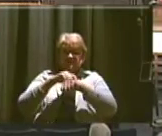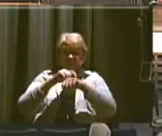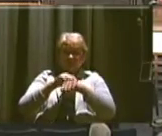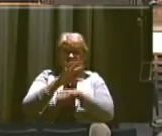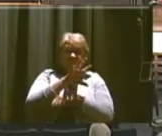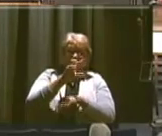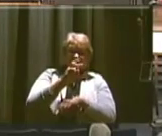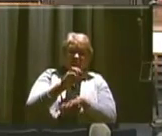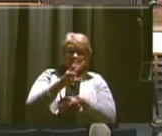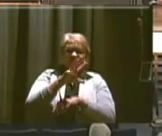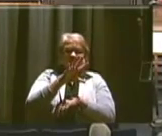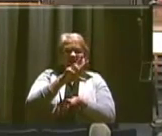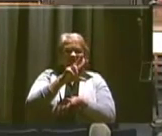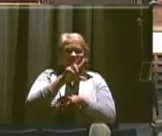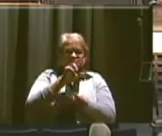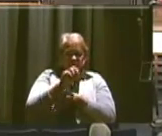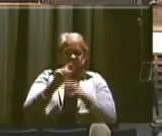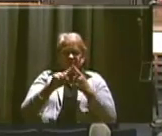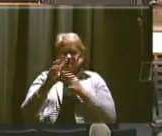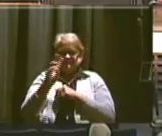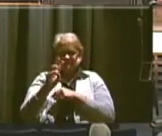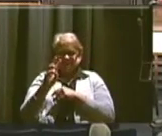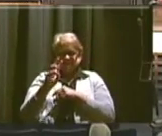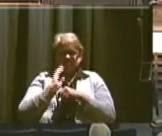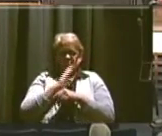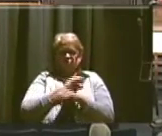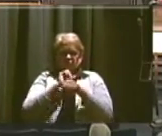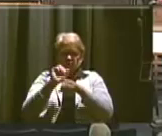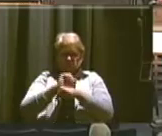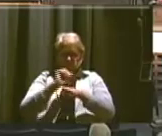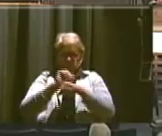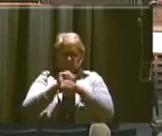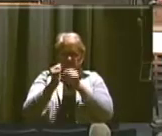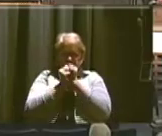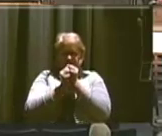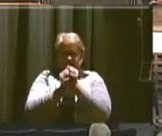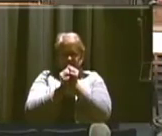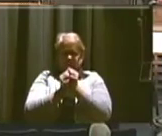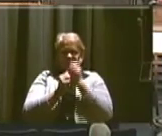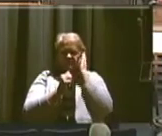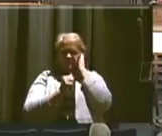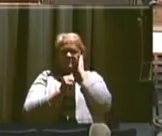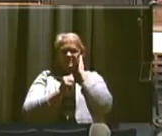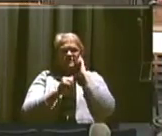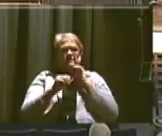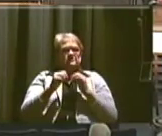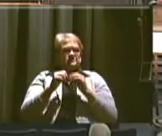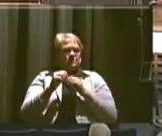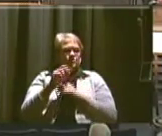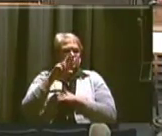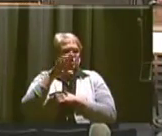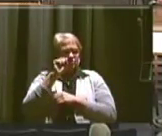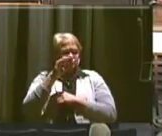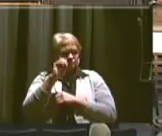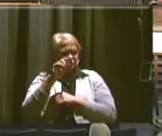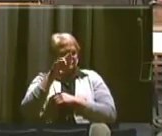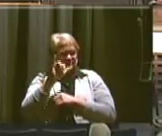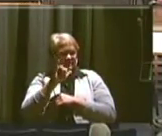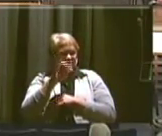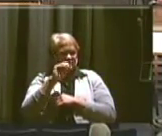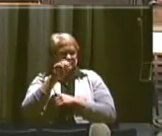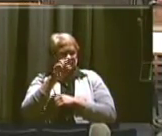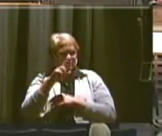6. And I will ask our general counsel, Rosemary Miller, to correct me if I bungle any of